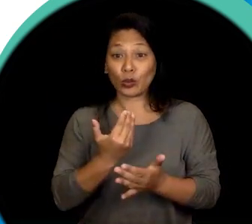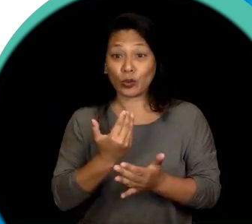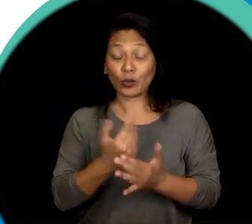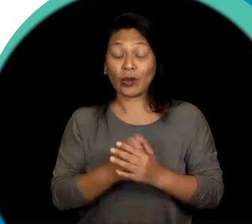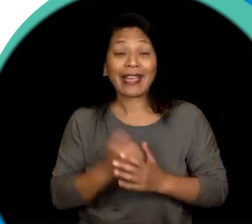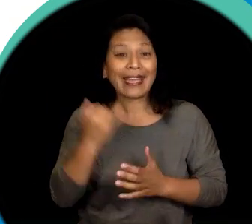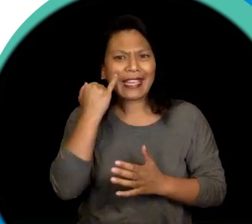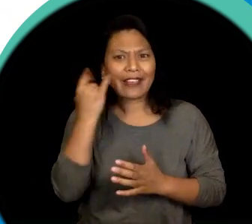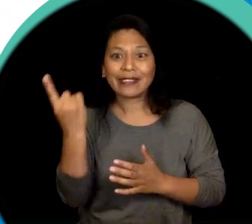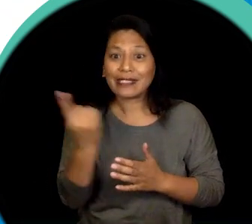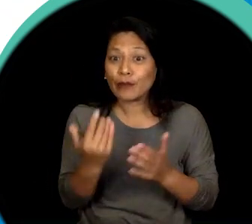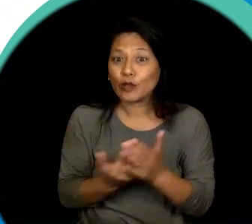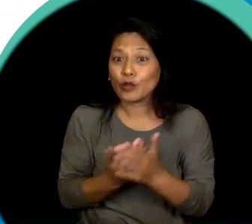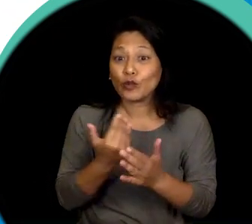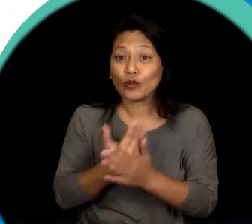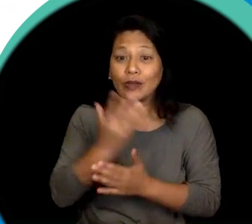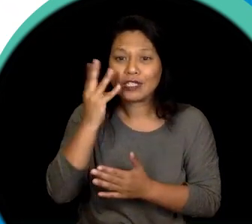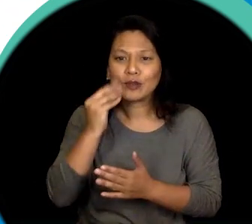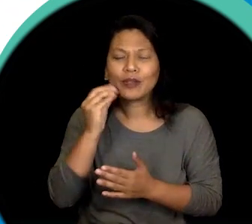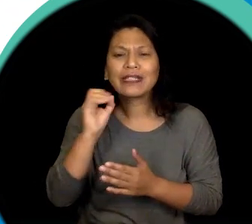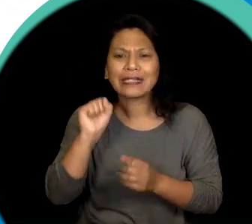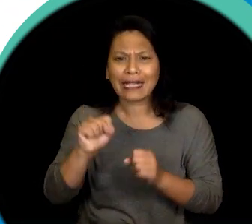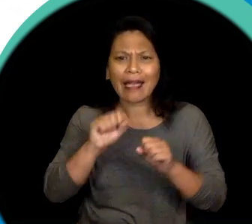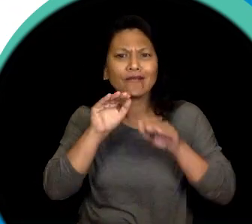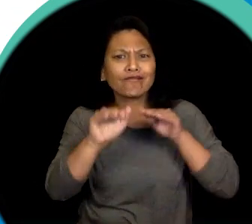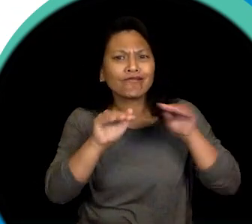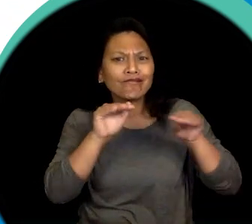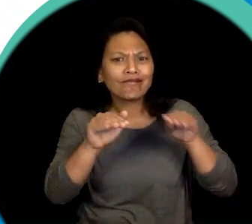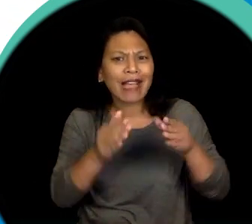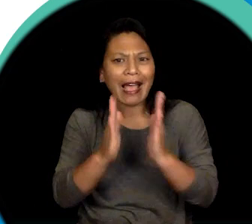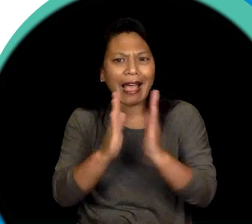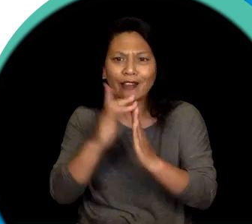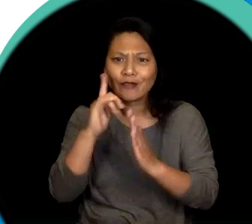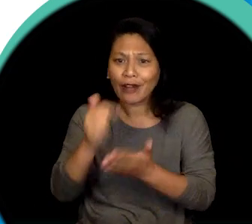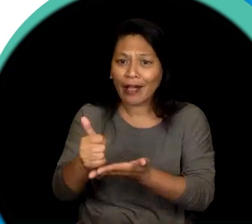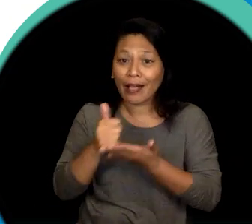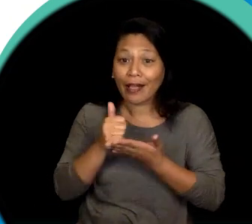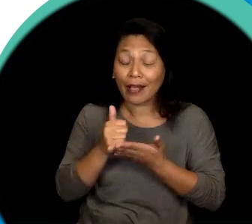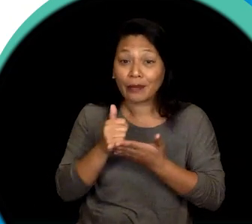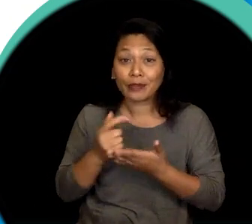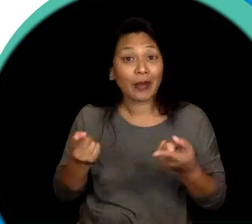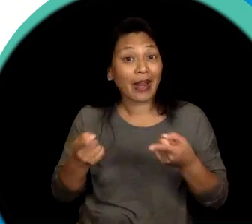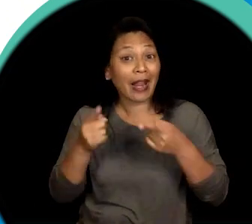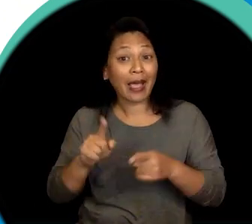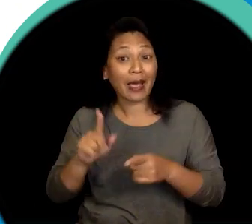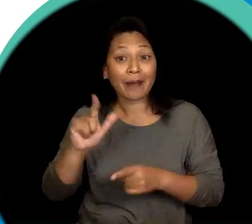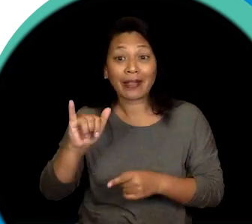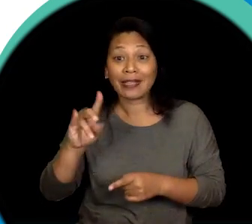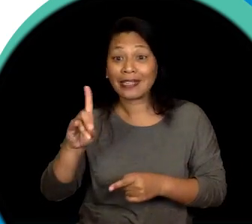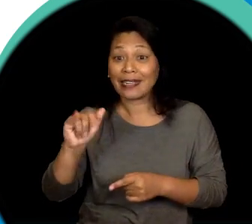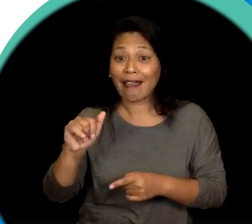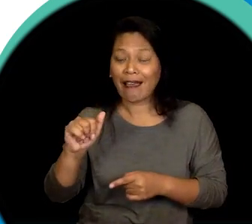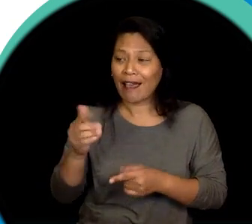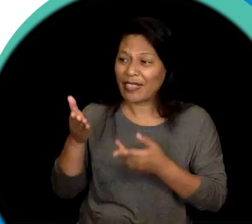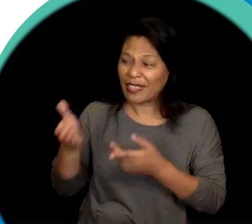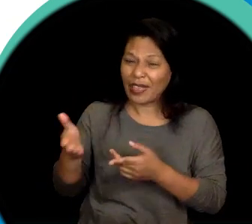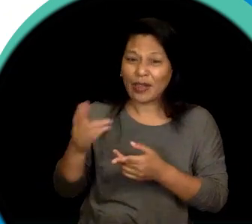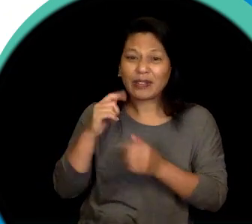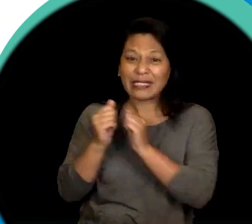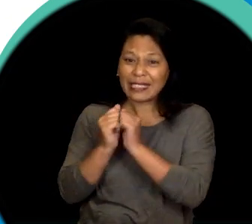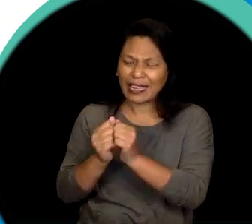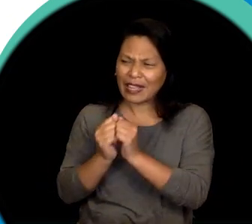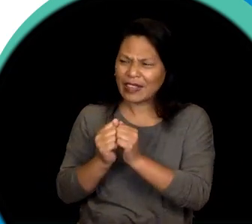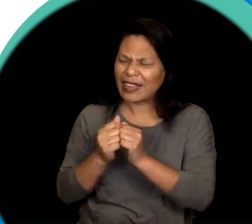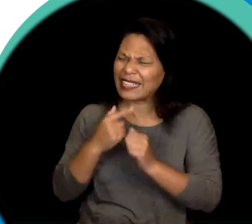you can ask for help. And I found myself sitting beside Linda Sue Park at a conference once, and I said, I'm having a lot of trouble. Will